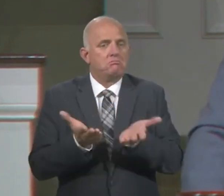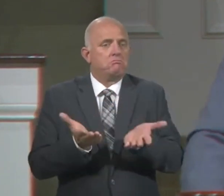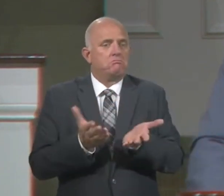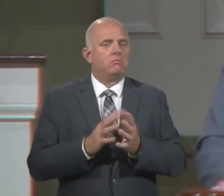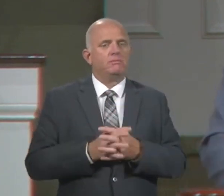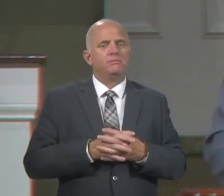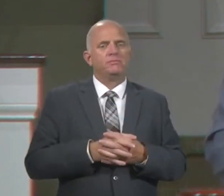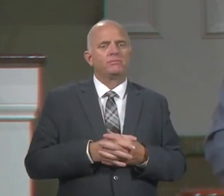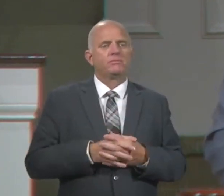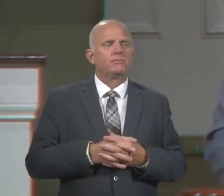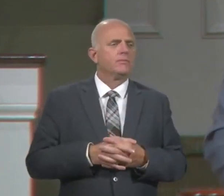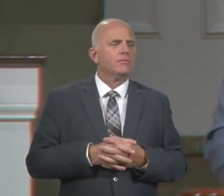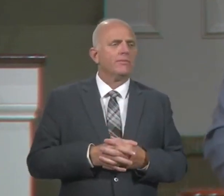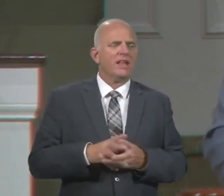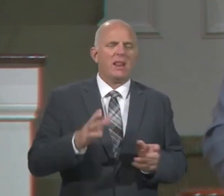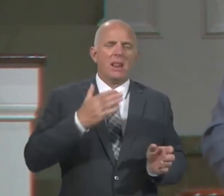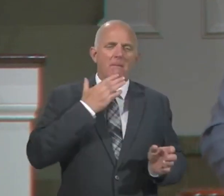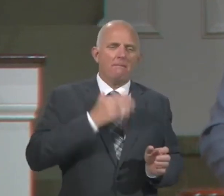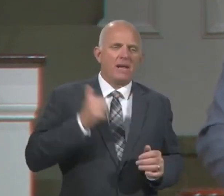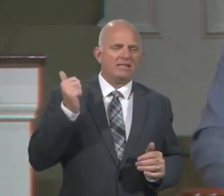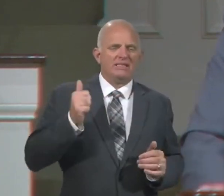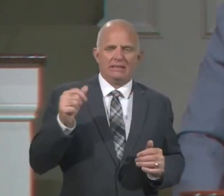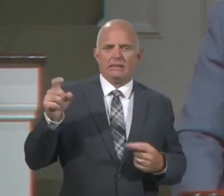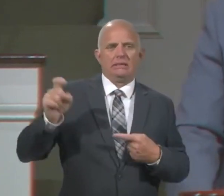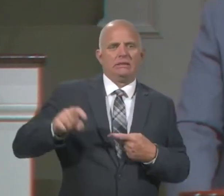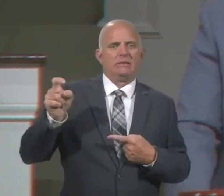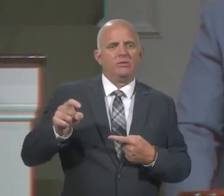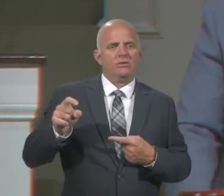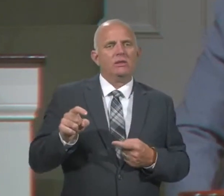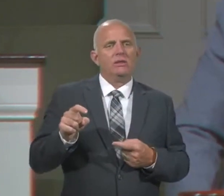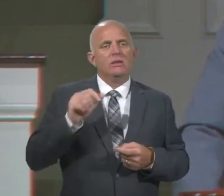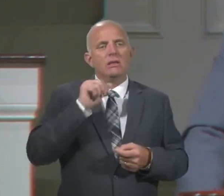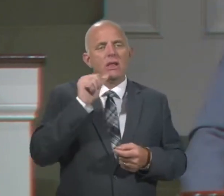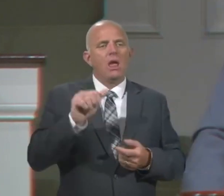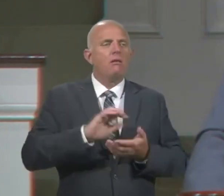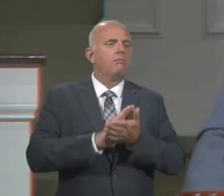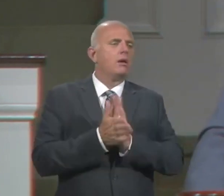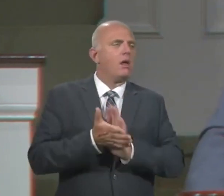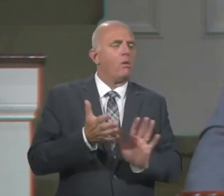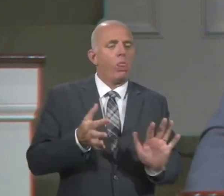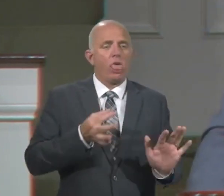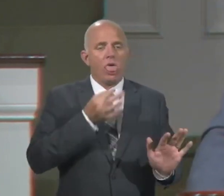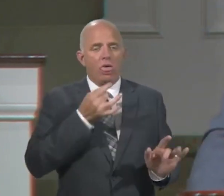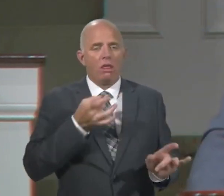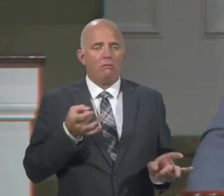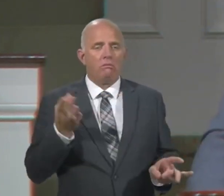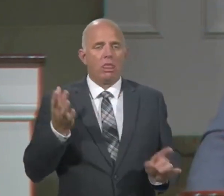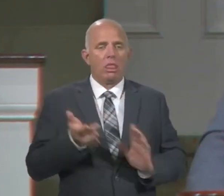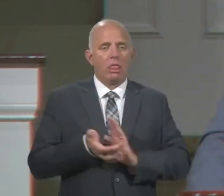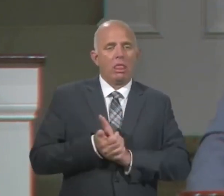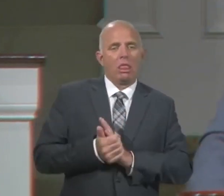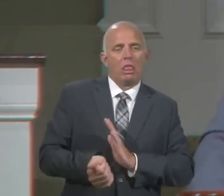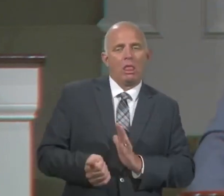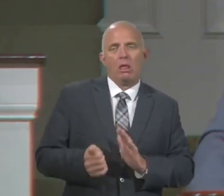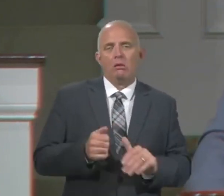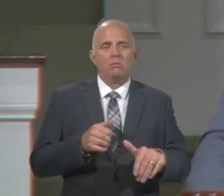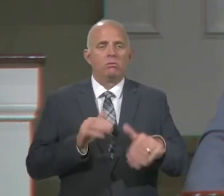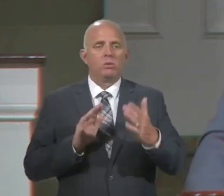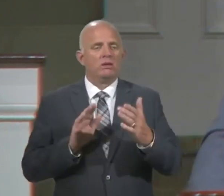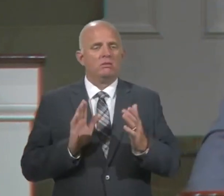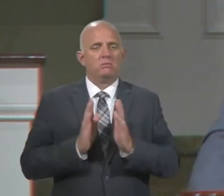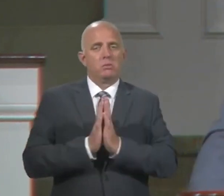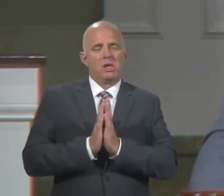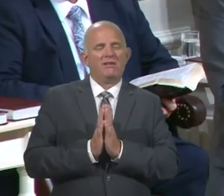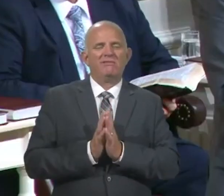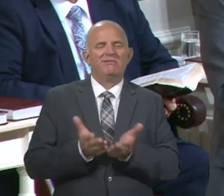Our greatest need is not to try and master a specific technique or approach in prayer,